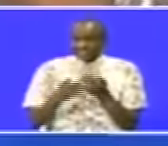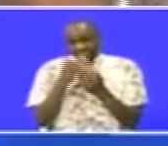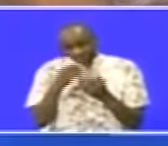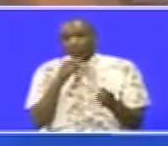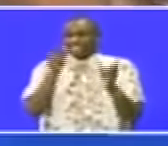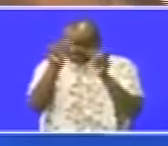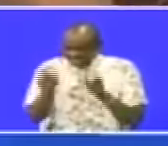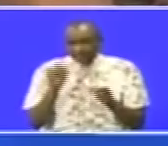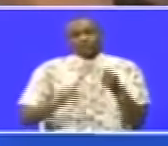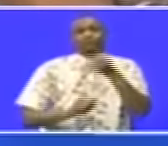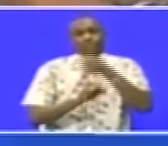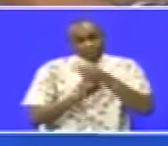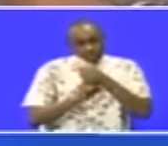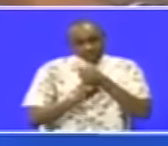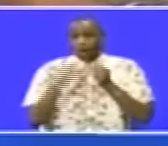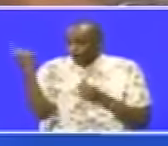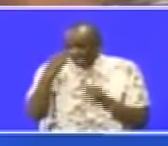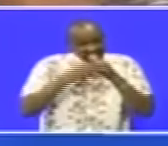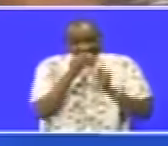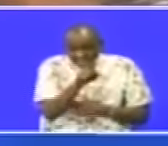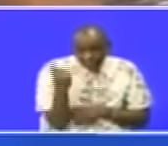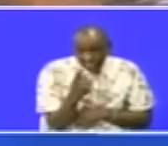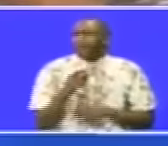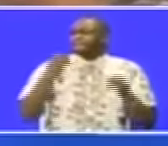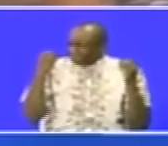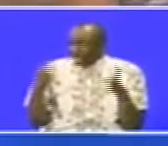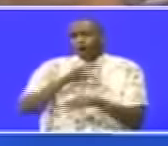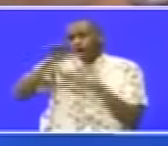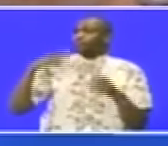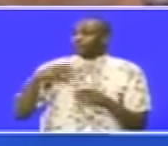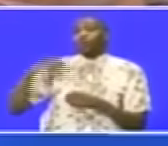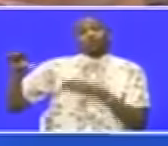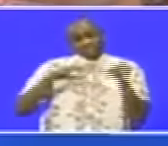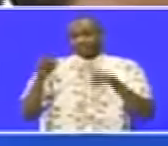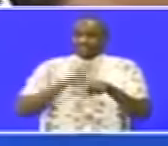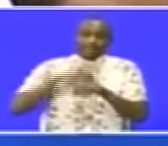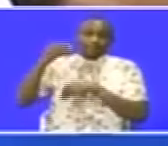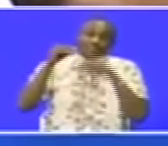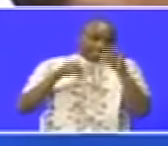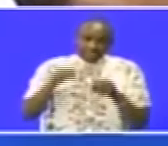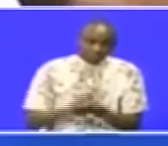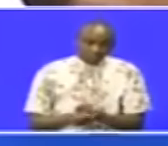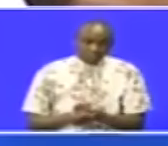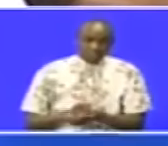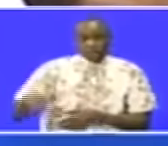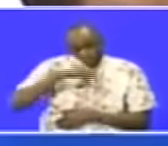seeking structures that will support not only the 8 of them, but all the other survivors of PEV who are out there. We are